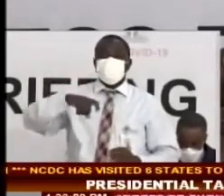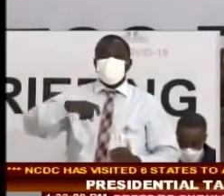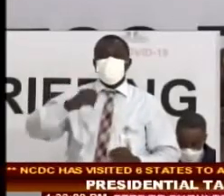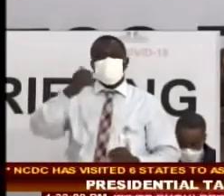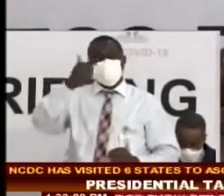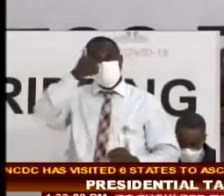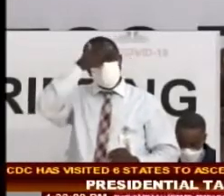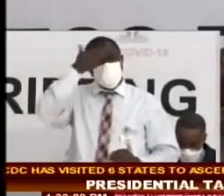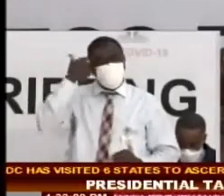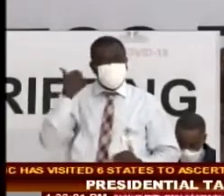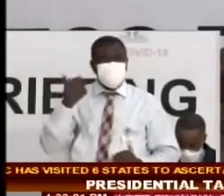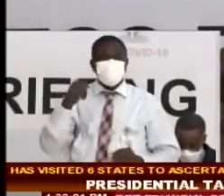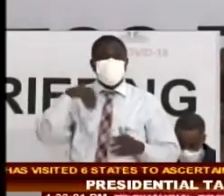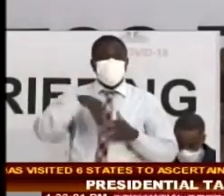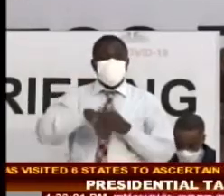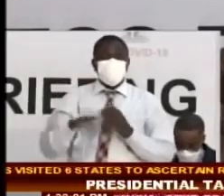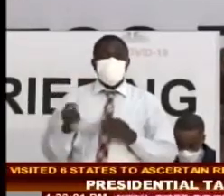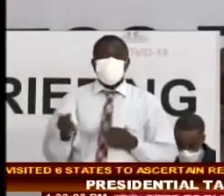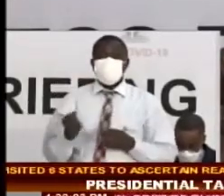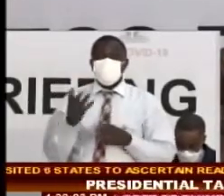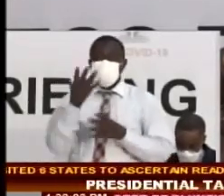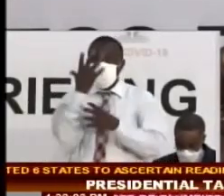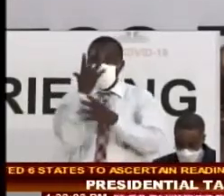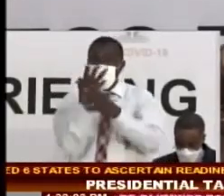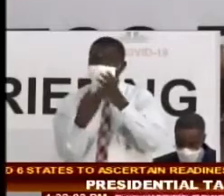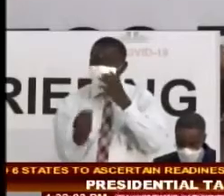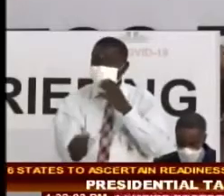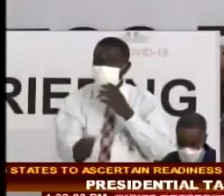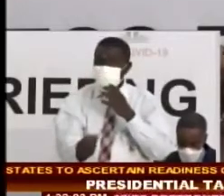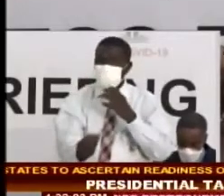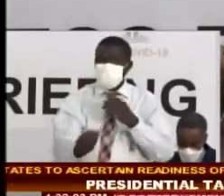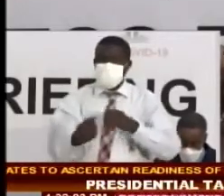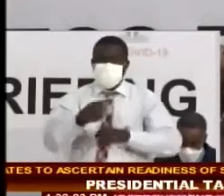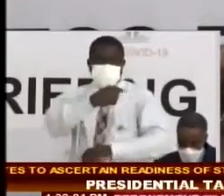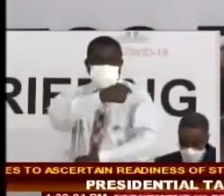of any vaccine or drug,